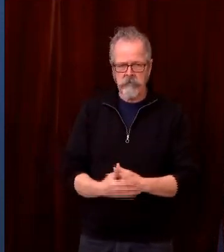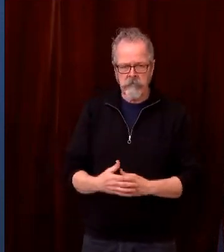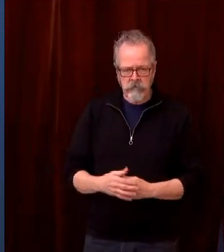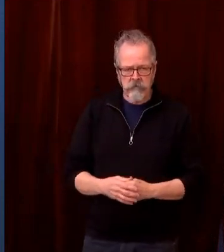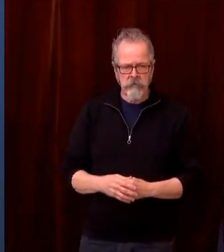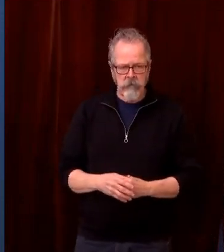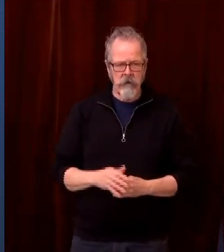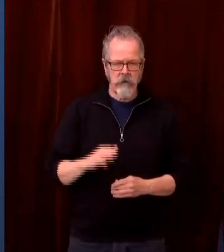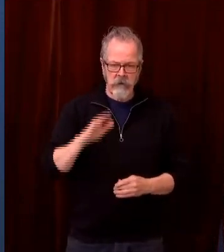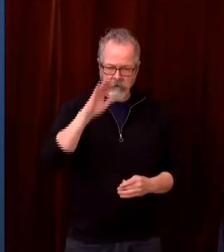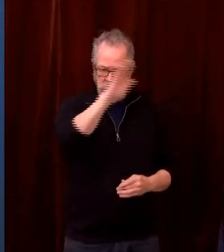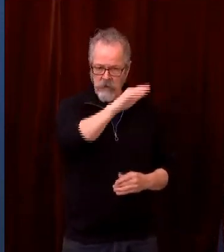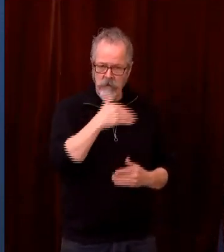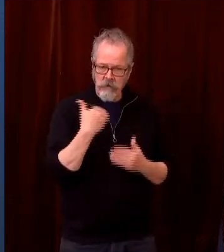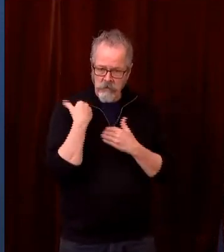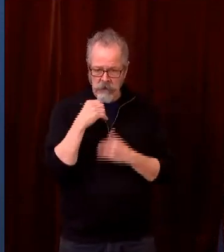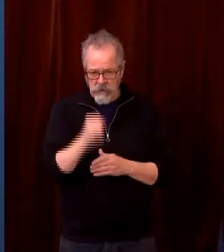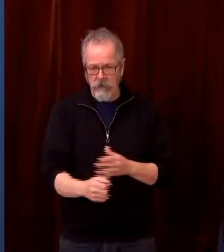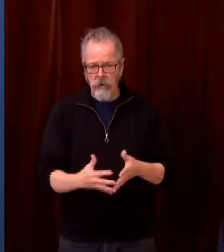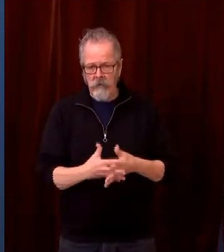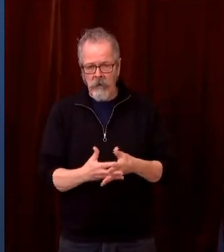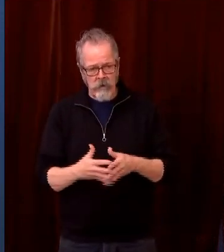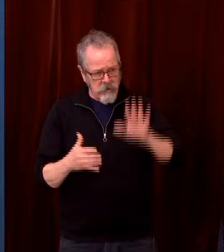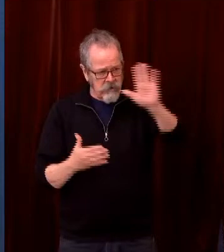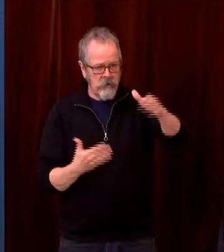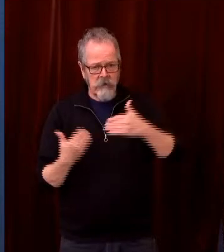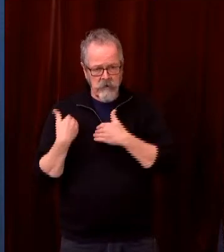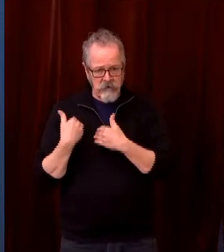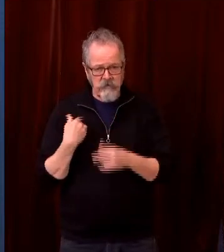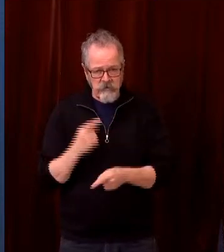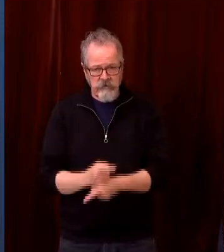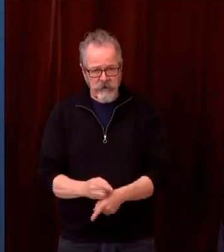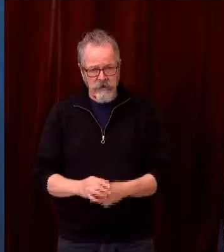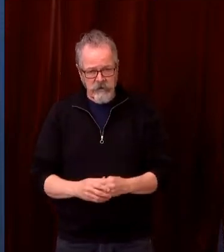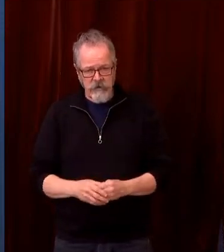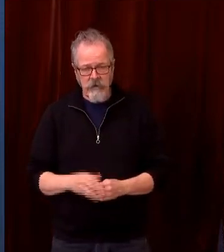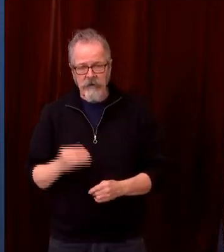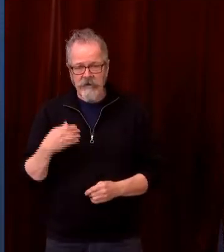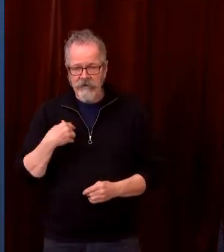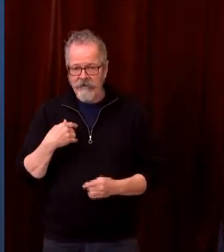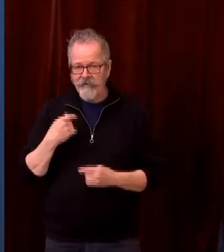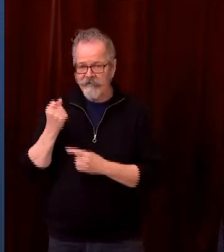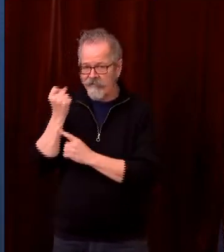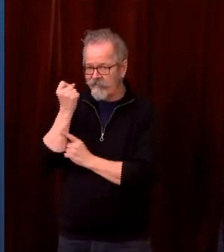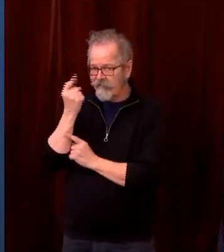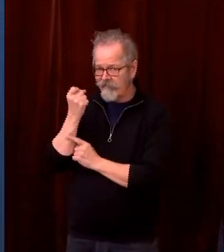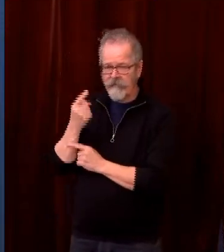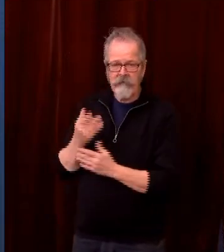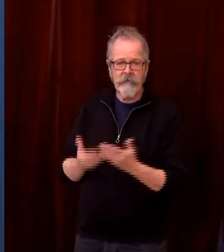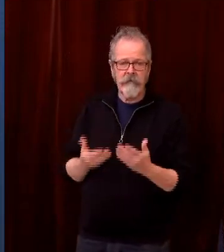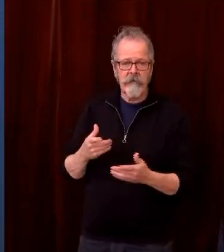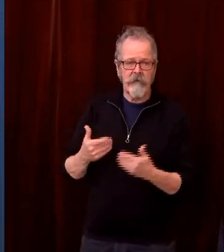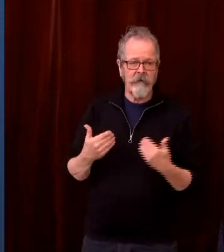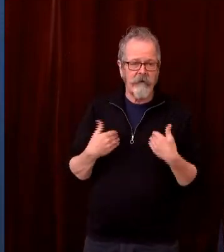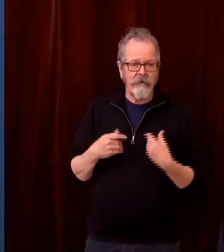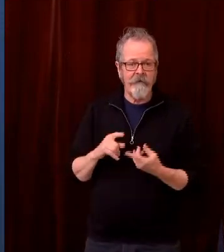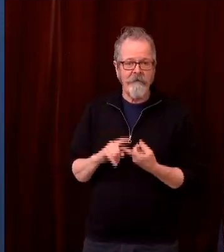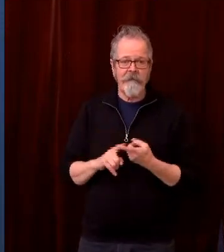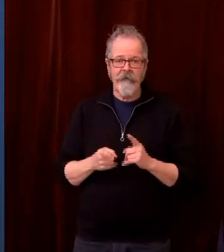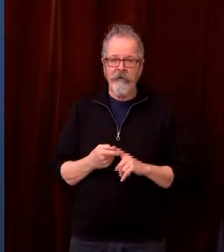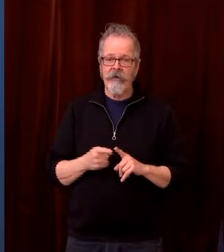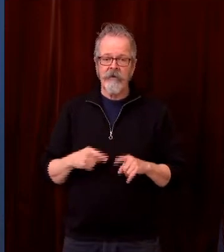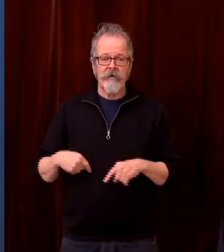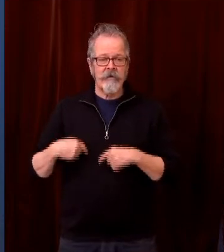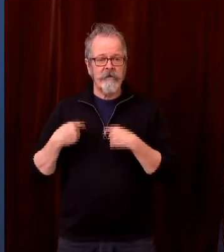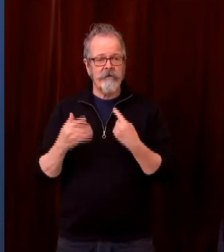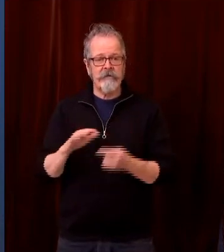really hard for any of us, myself included, to think, well, geez, how could Steve and Annie be dangerous coming over?